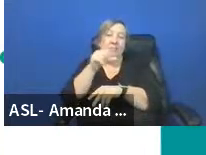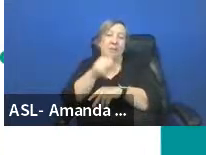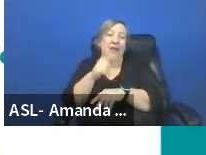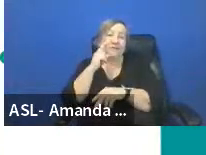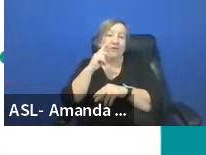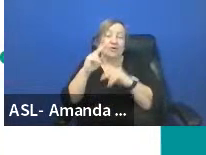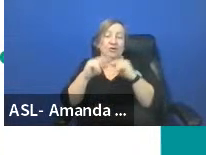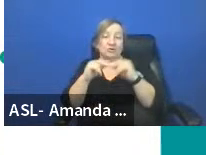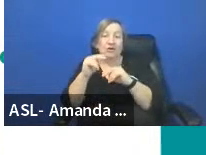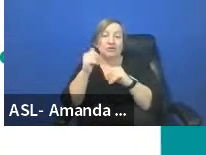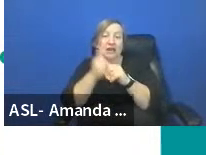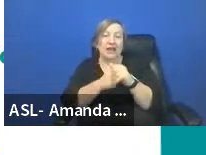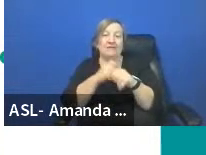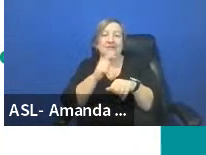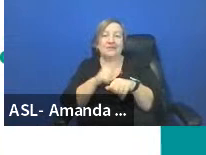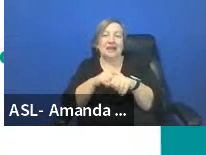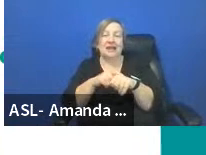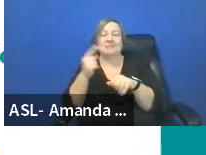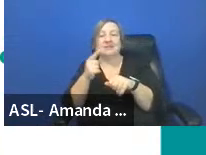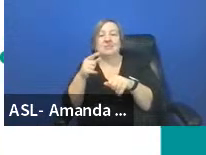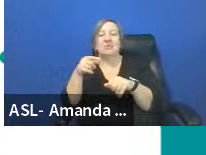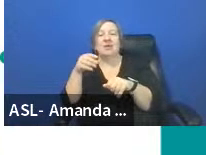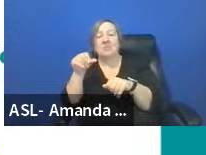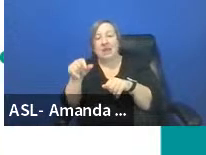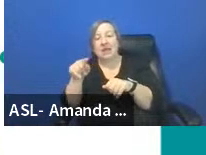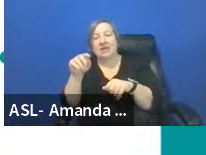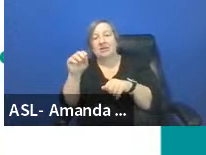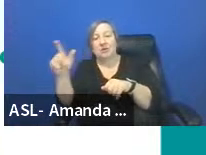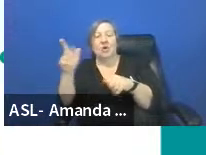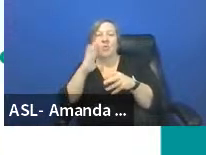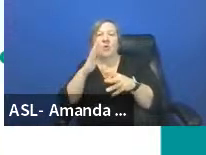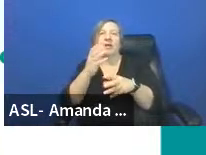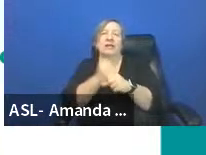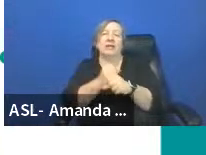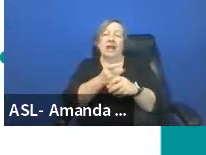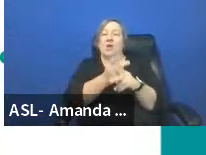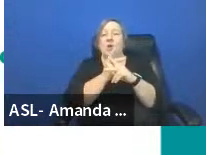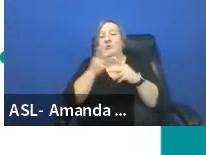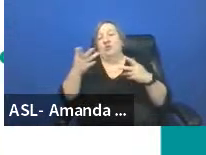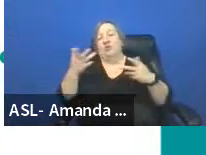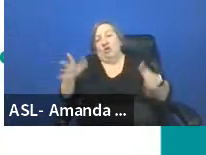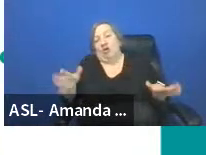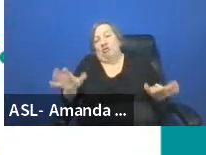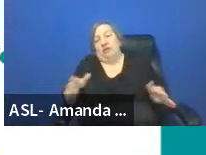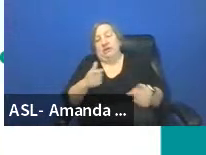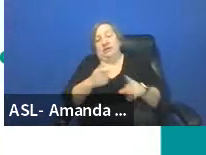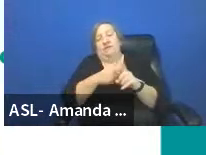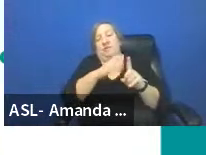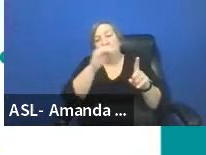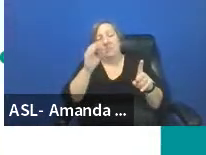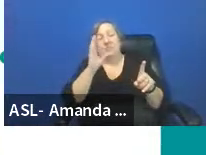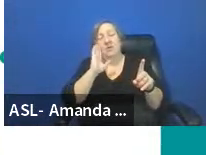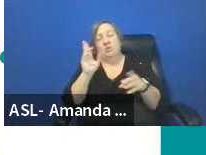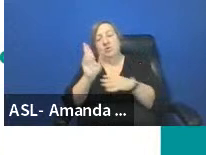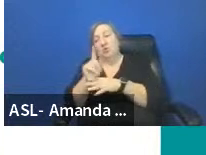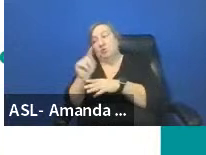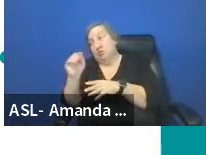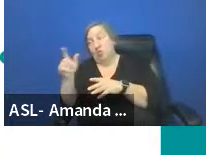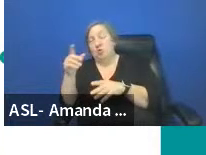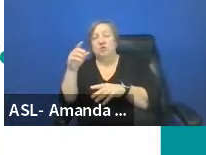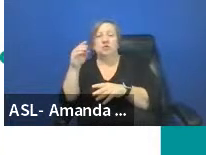every time somebody pays a toll. We will have received a loan from a company and we will use tolling to pay